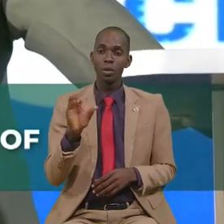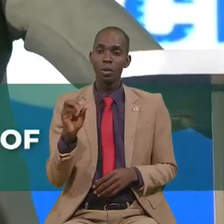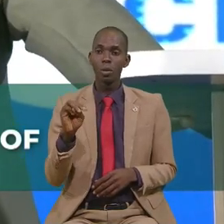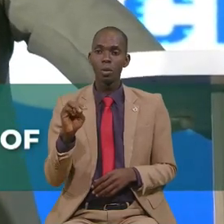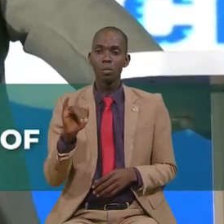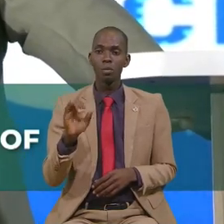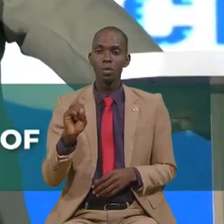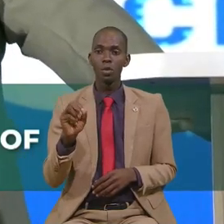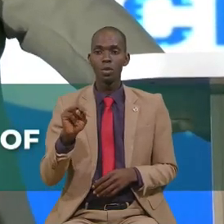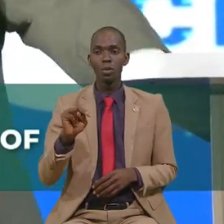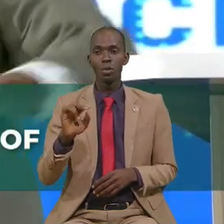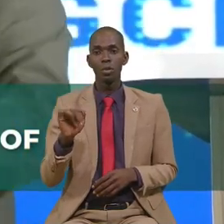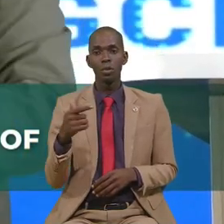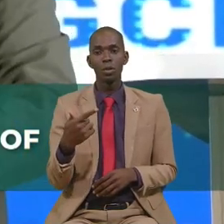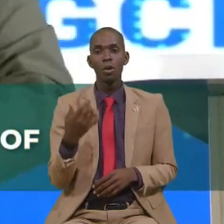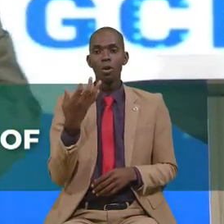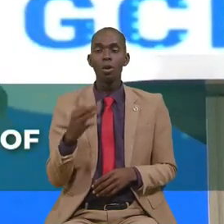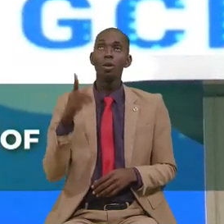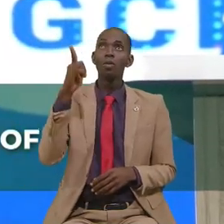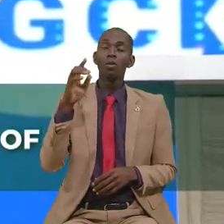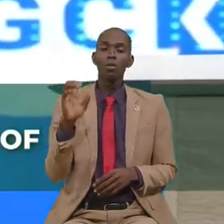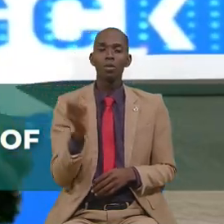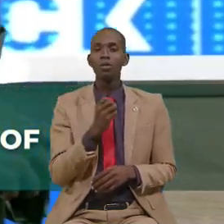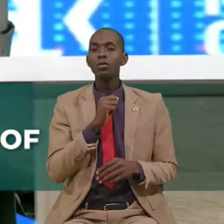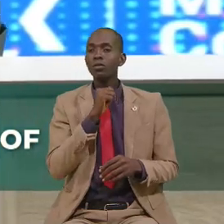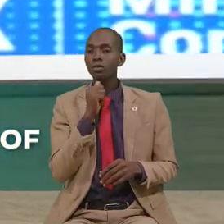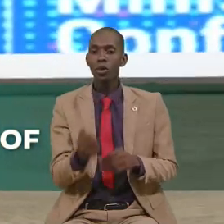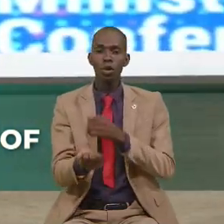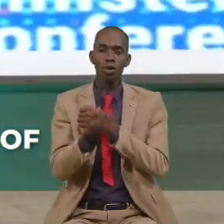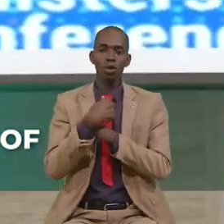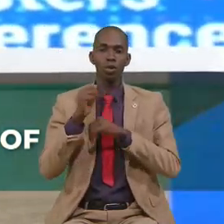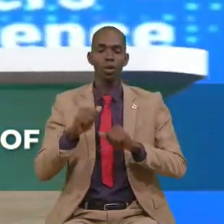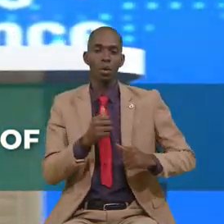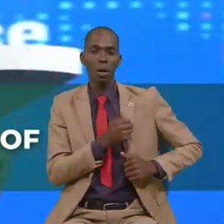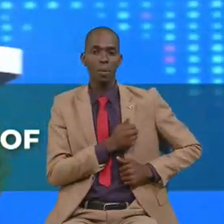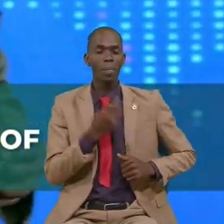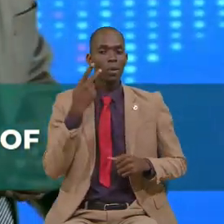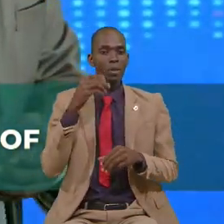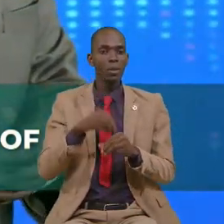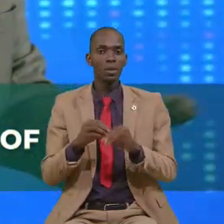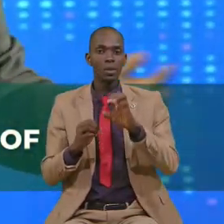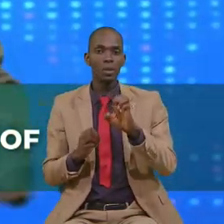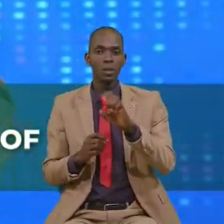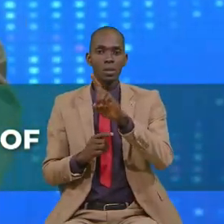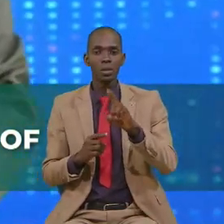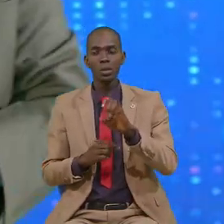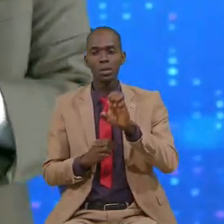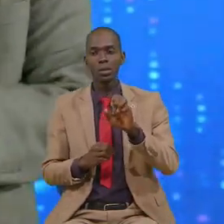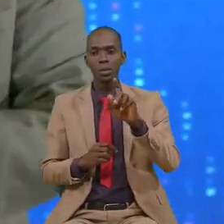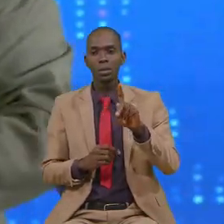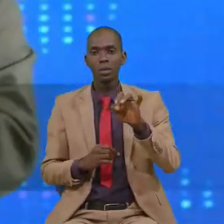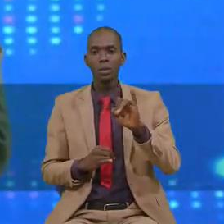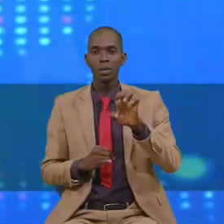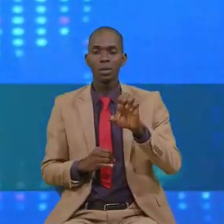God's unconquerable army. We're looking at the passage in Ezekiel chapter 37, and I'm reading from verse